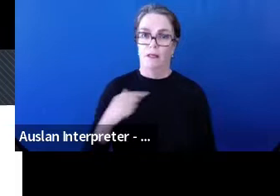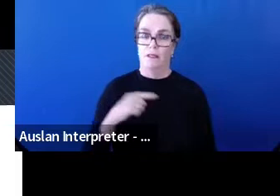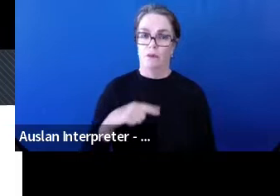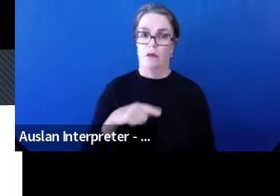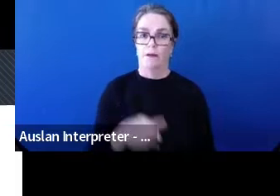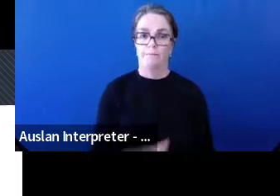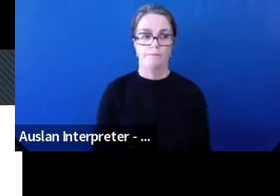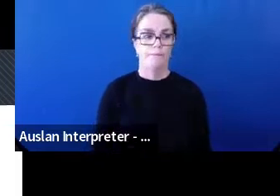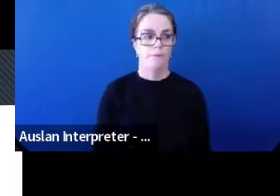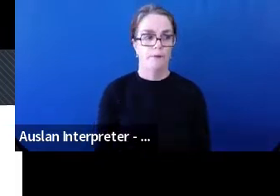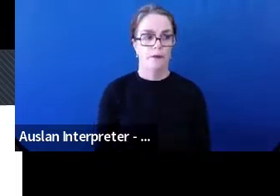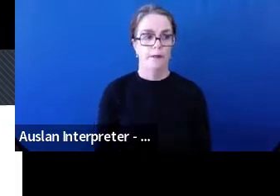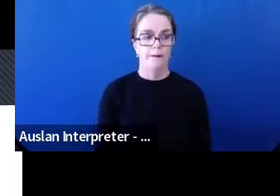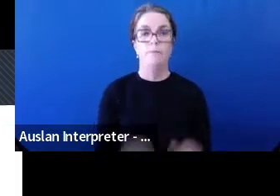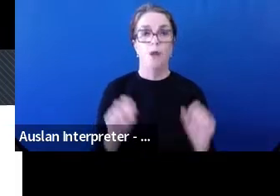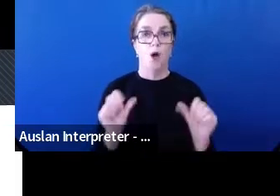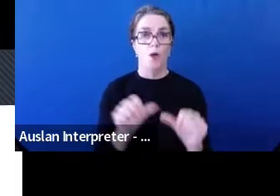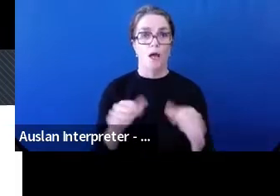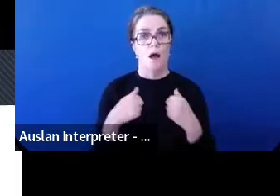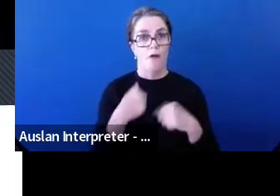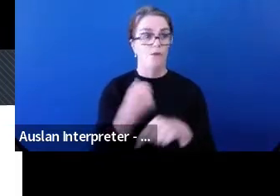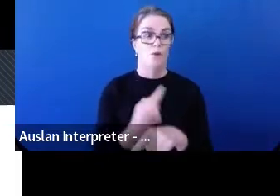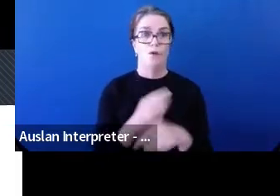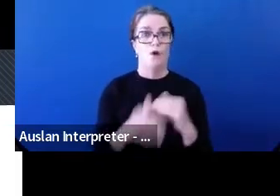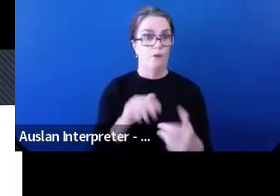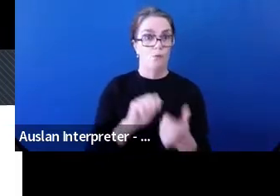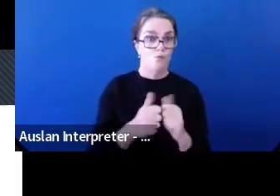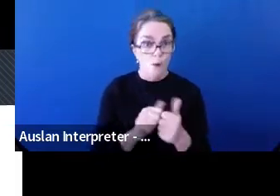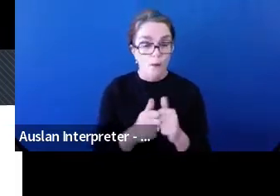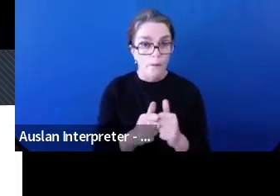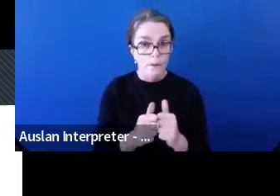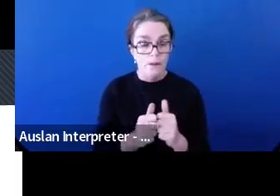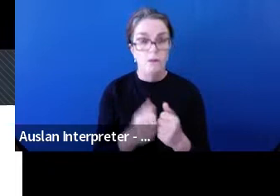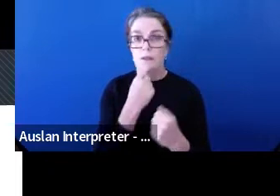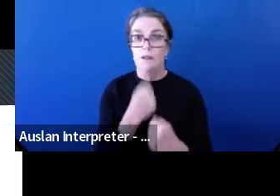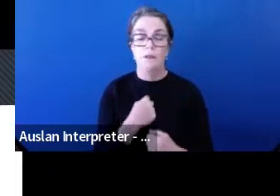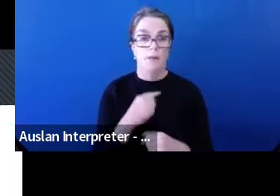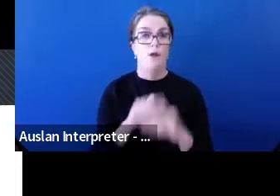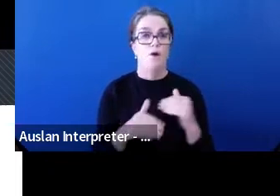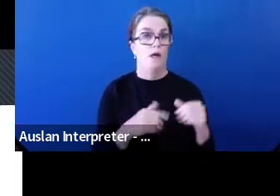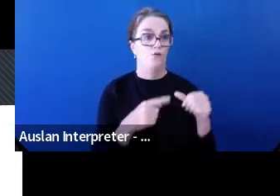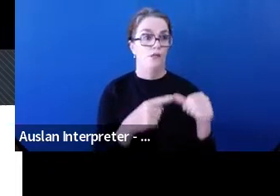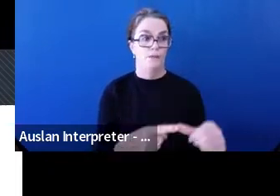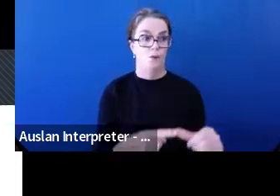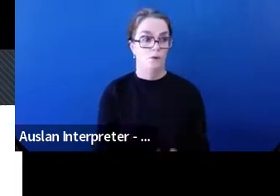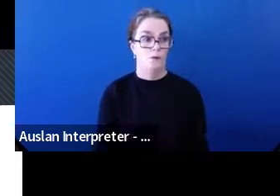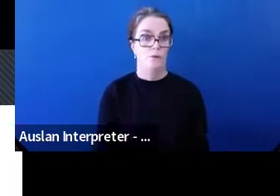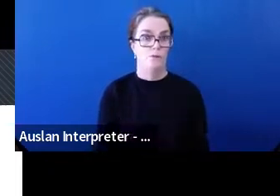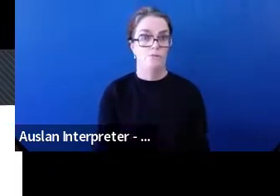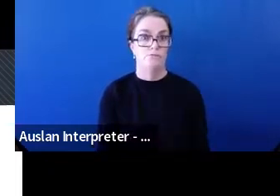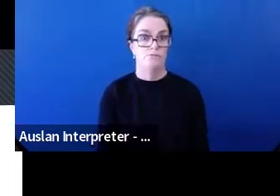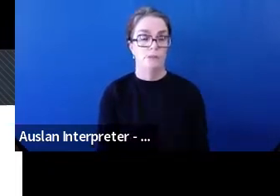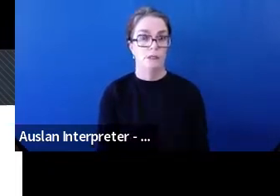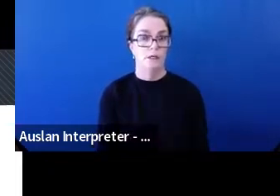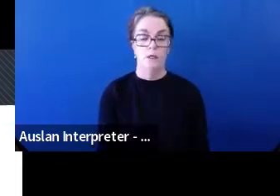Okay, I've dealt at length with problems. So let me talk about some of the responses. I hope I'm going okay